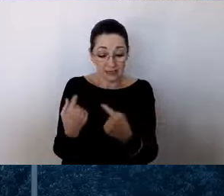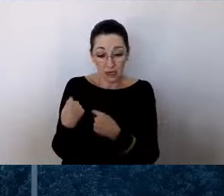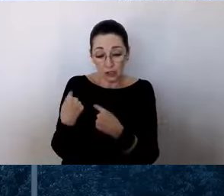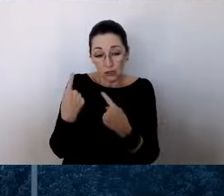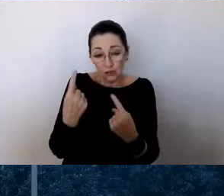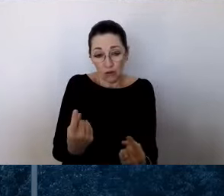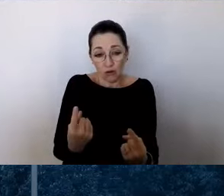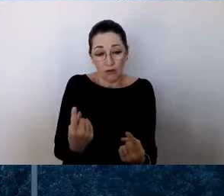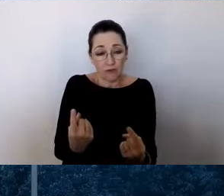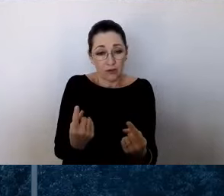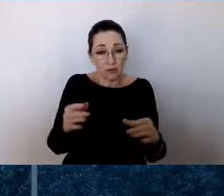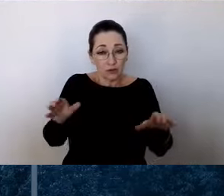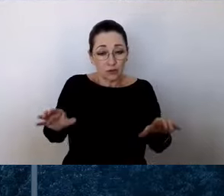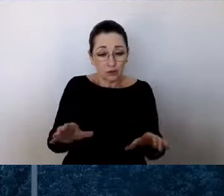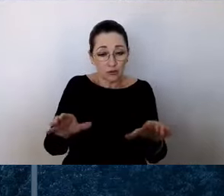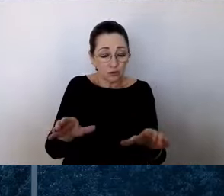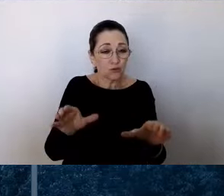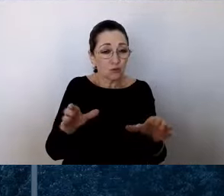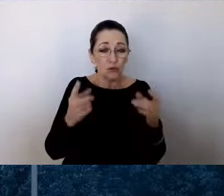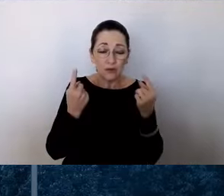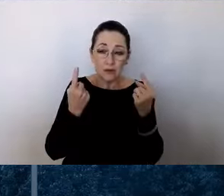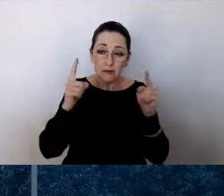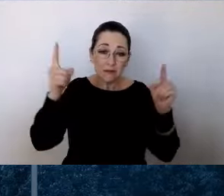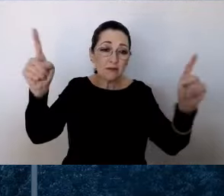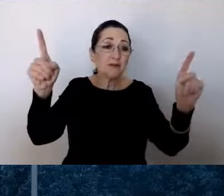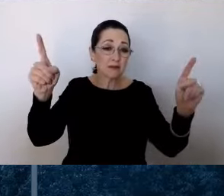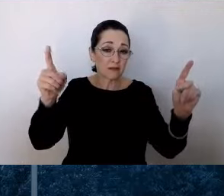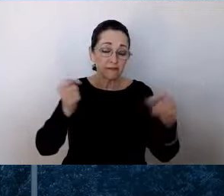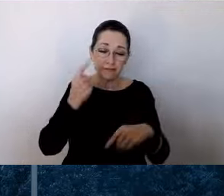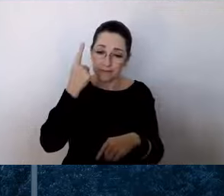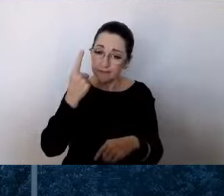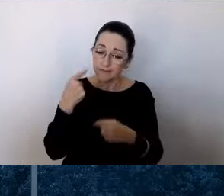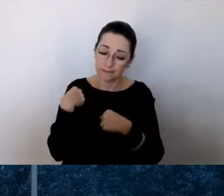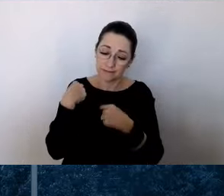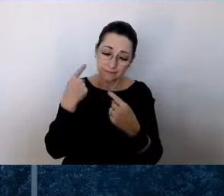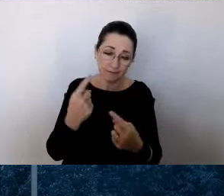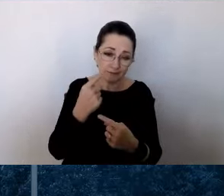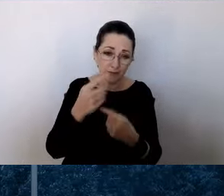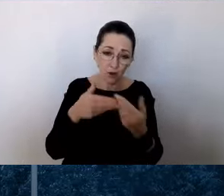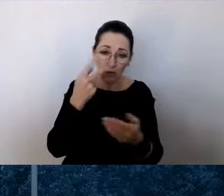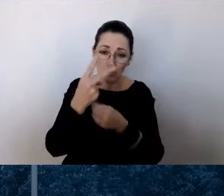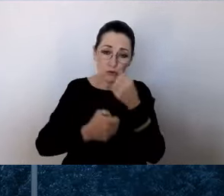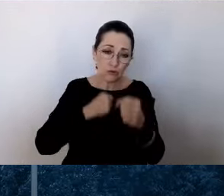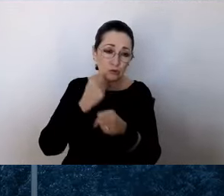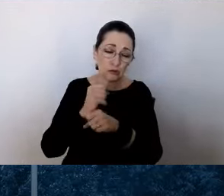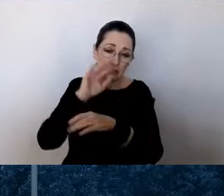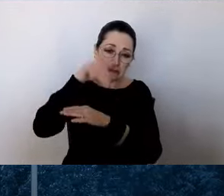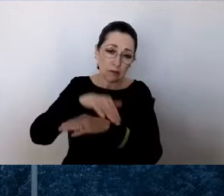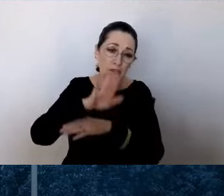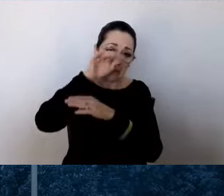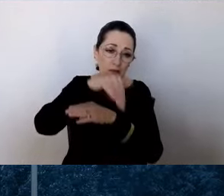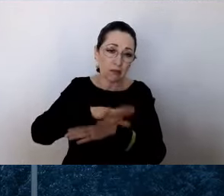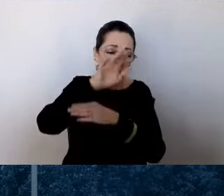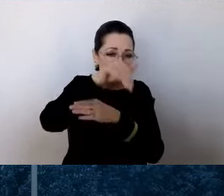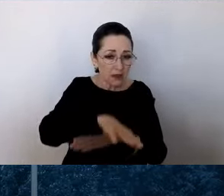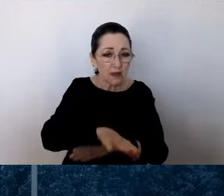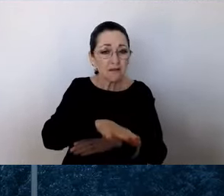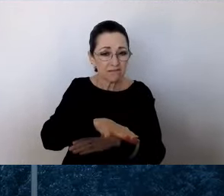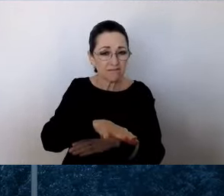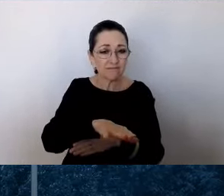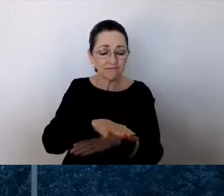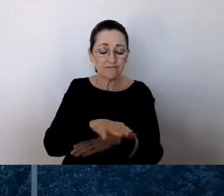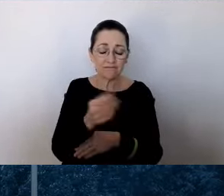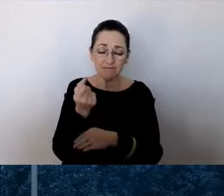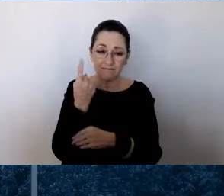We've ridden this roller coaster here. We rode it up last year at